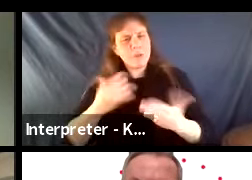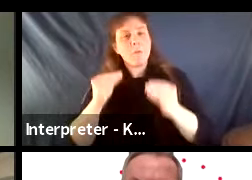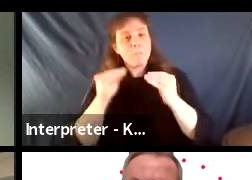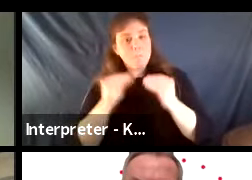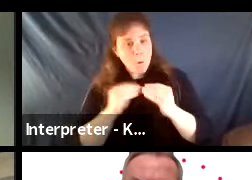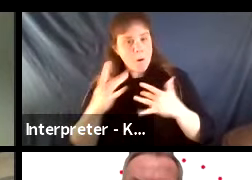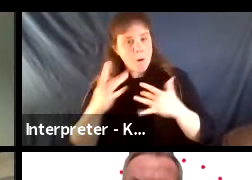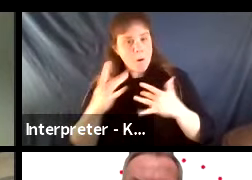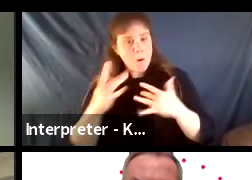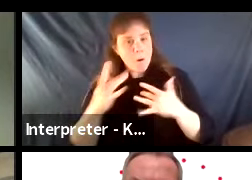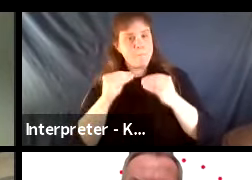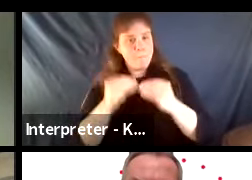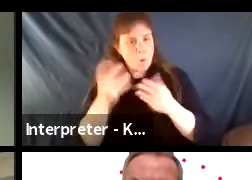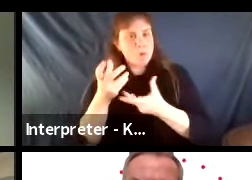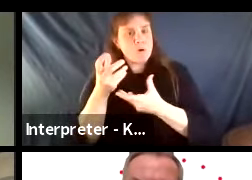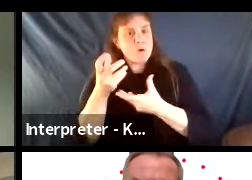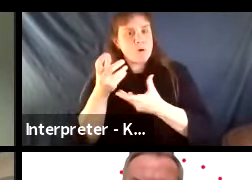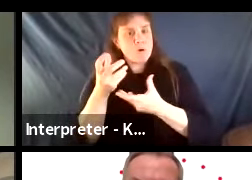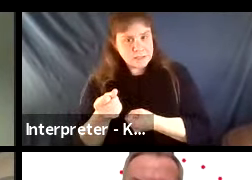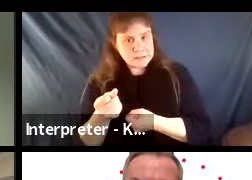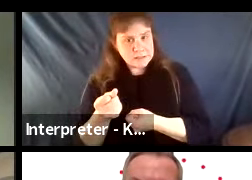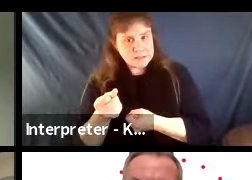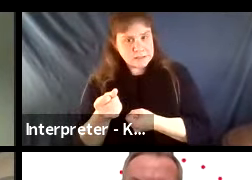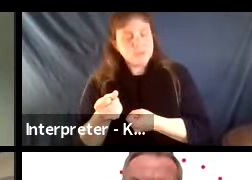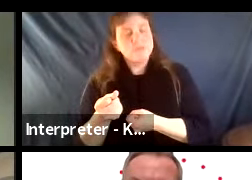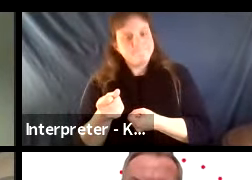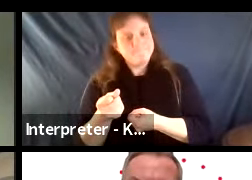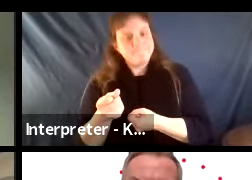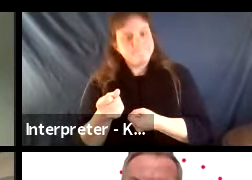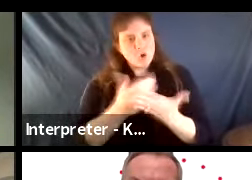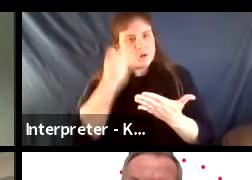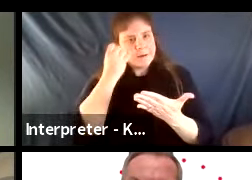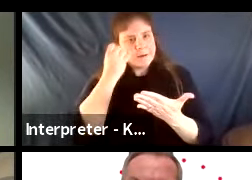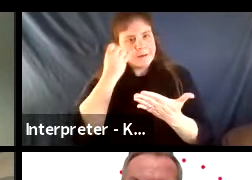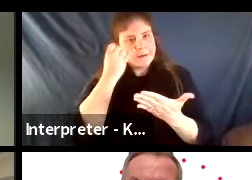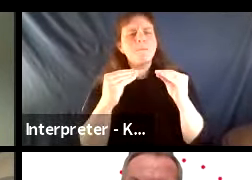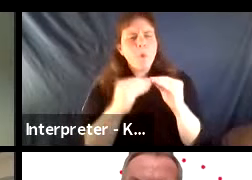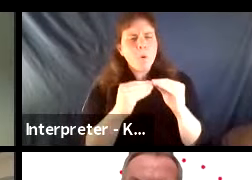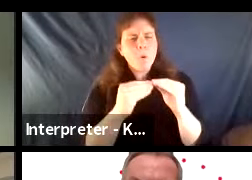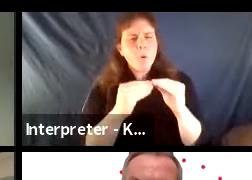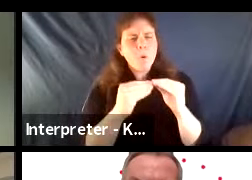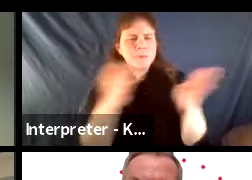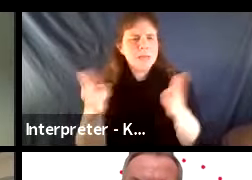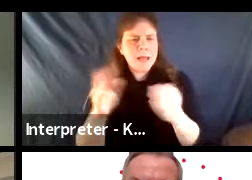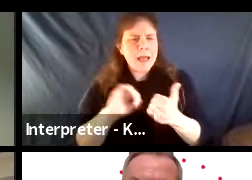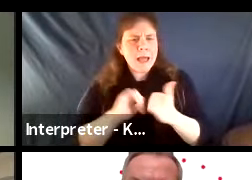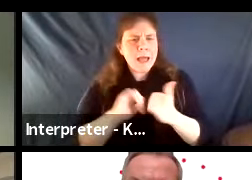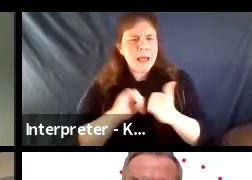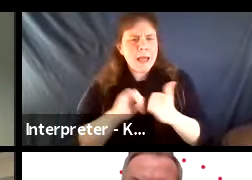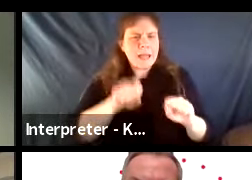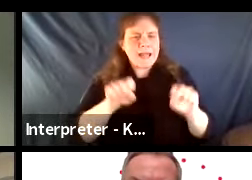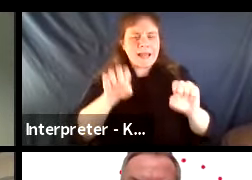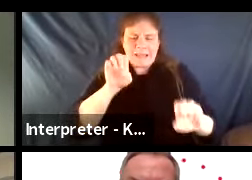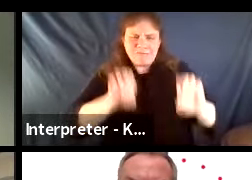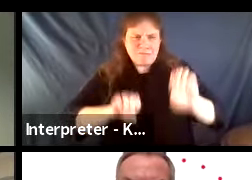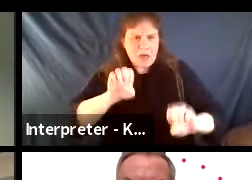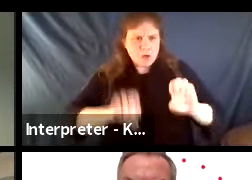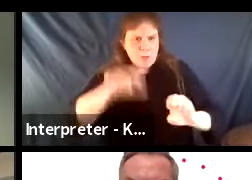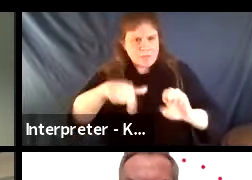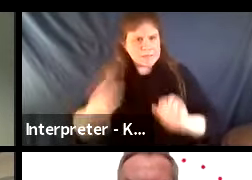forward is to have more of a plan around how we're going to evaluate the success of this approach.